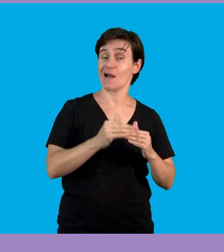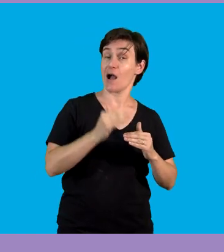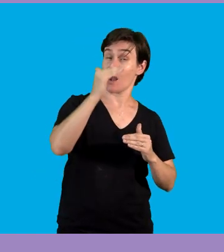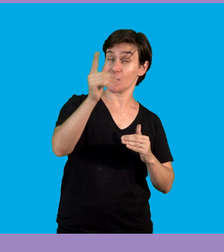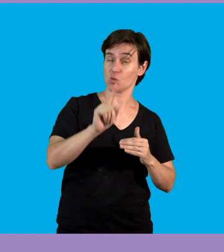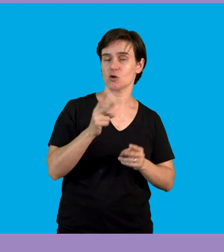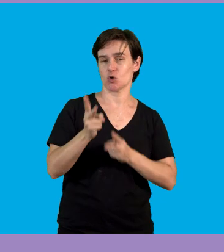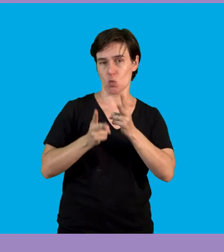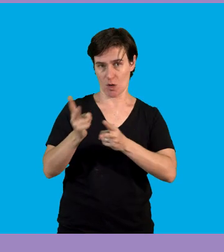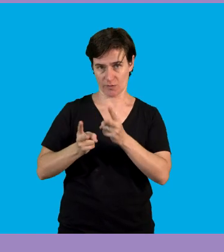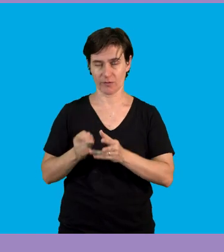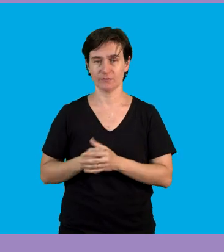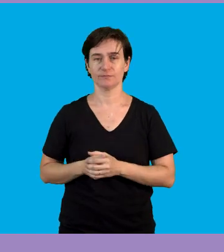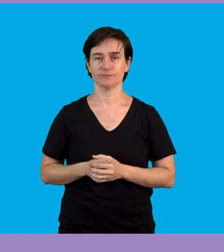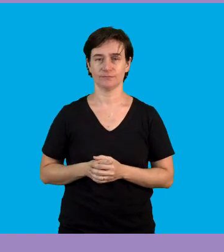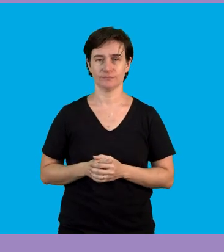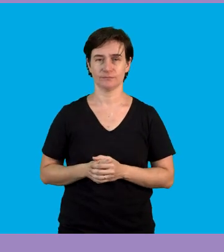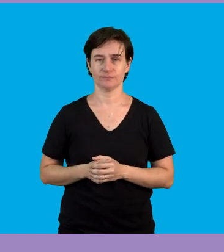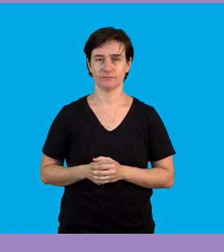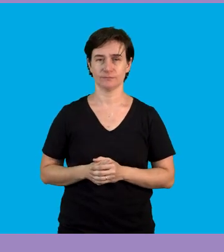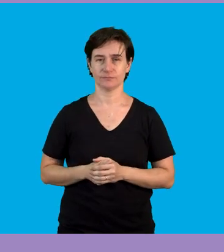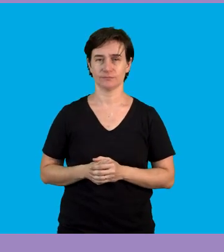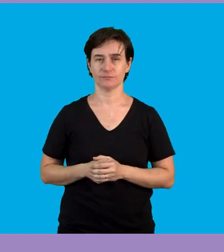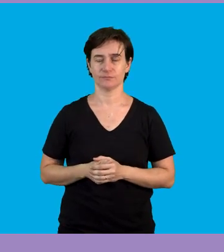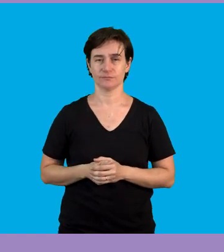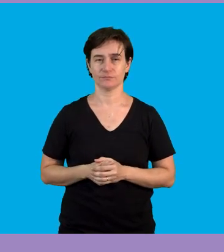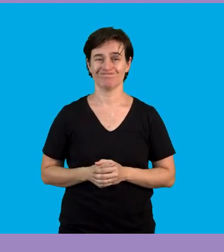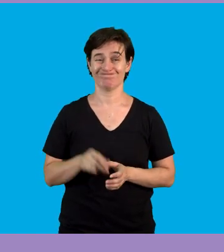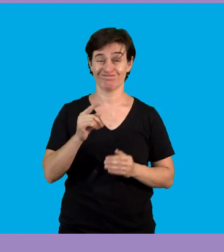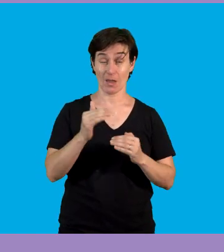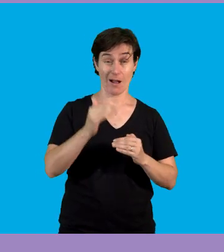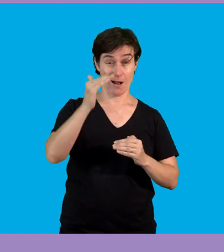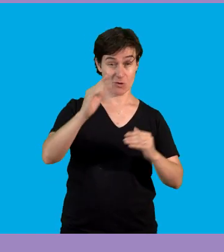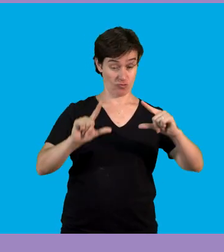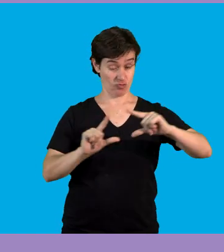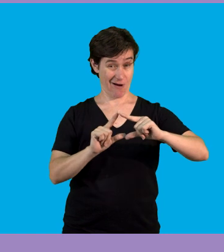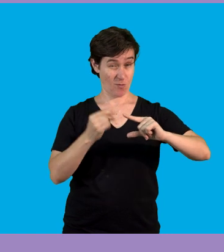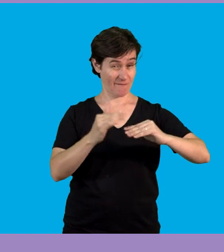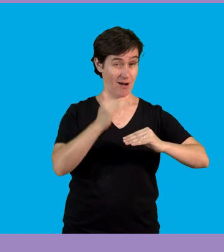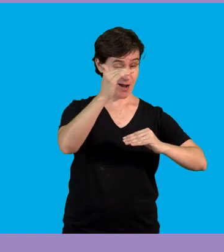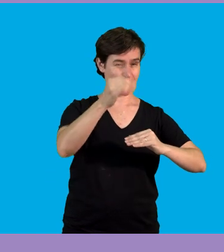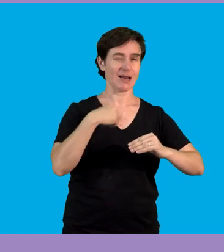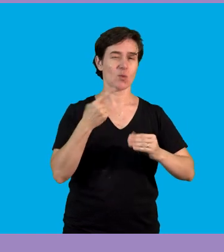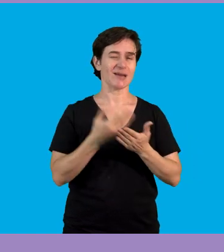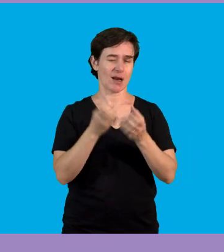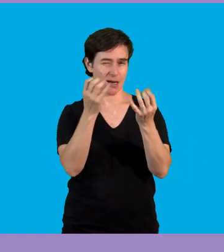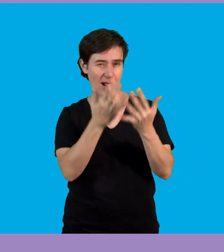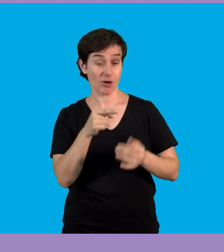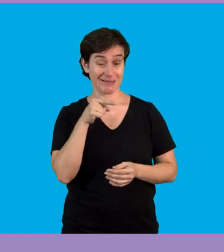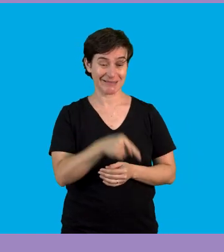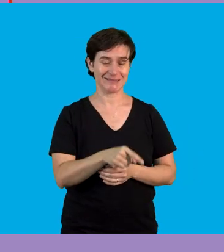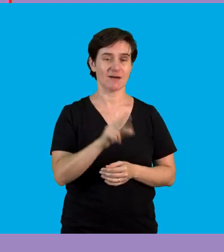is 12 meters. And now that we have the height of the triangle, that means we can calculate